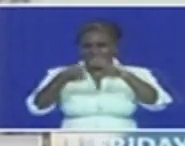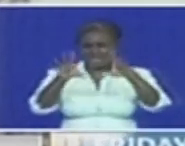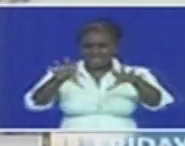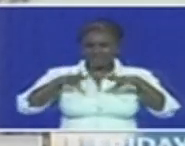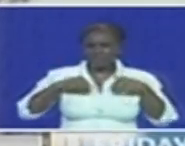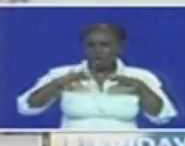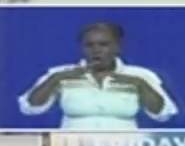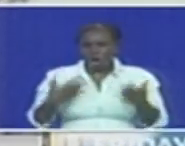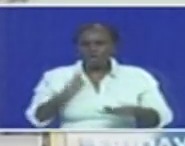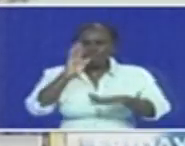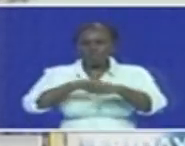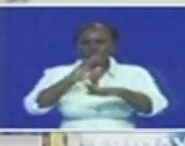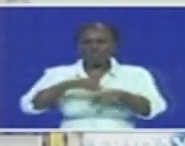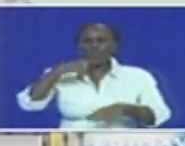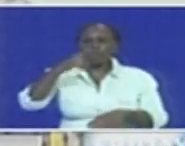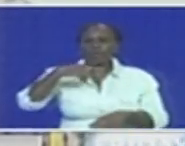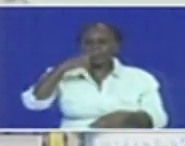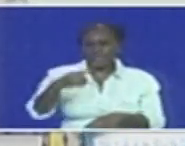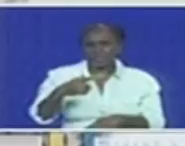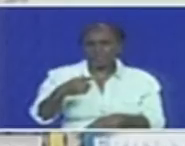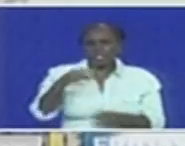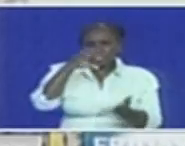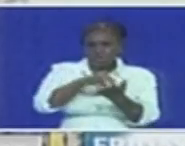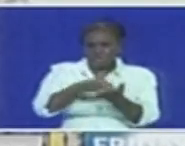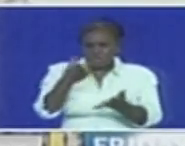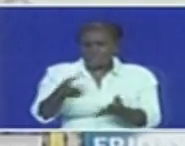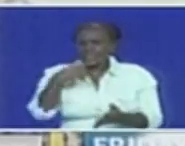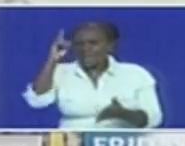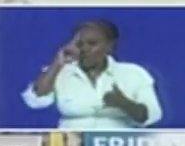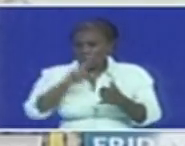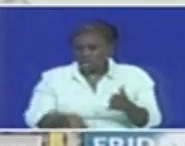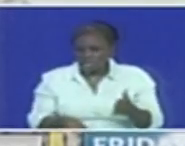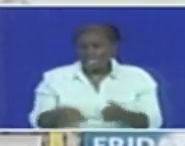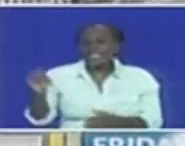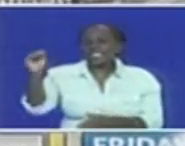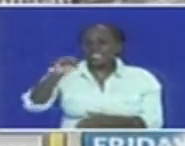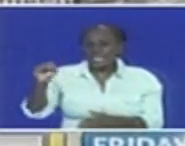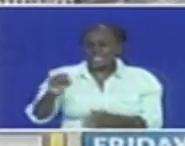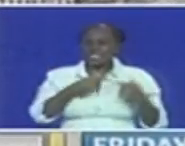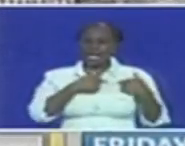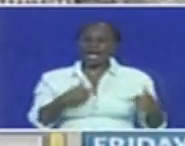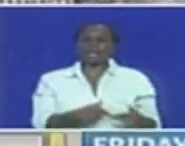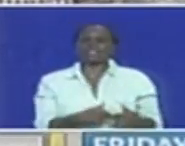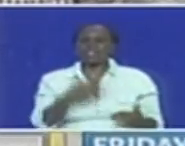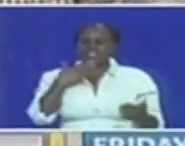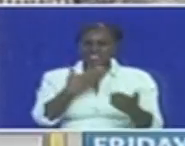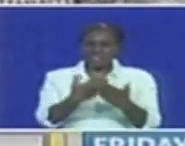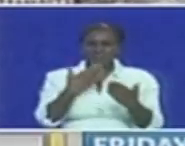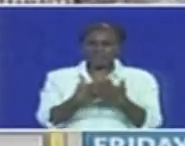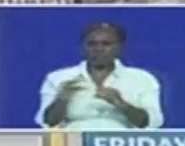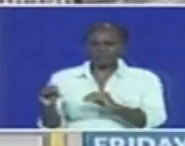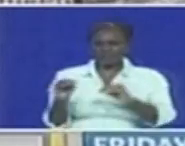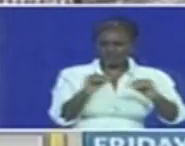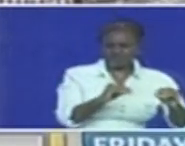acceptable, or good pronunciation. So in this case, we say sacred heart. All right, thank you for that. Let's move on.